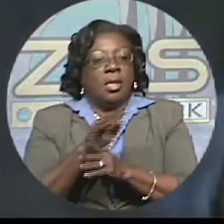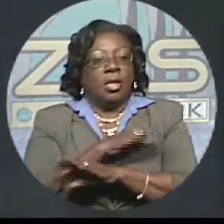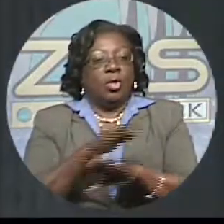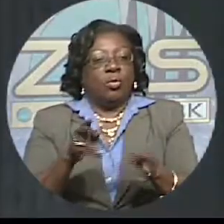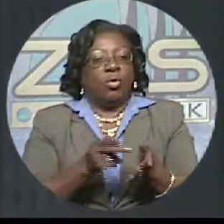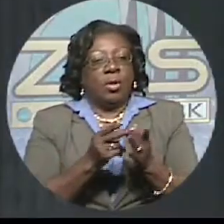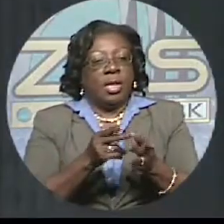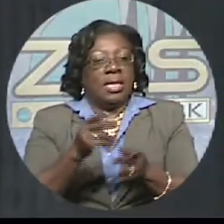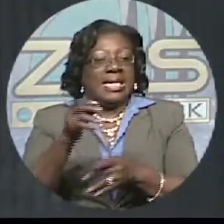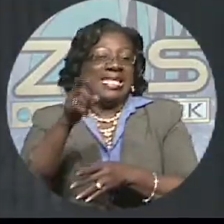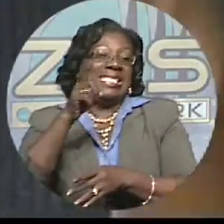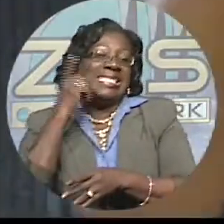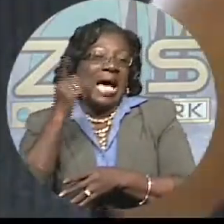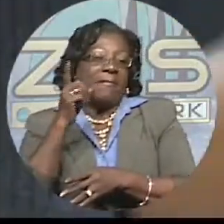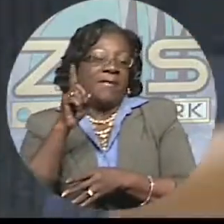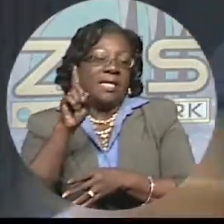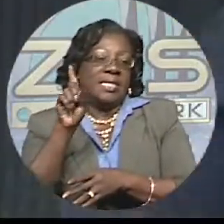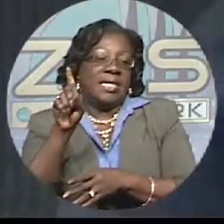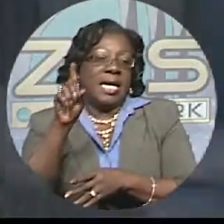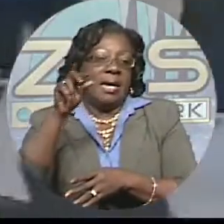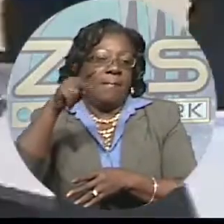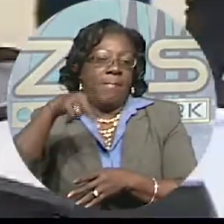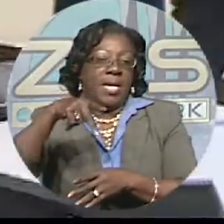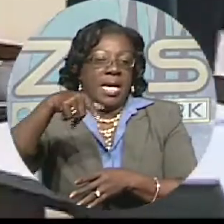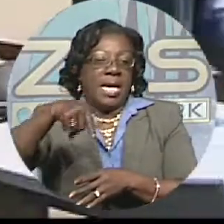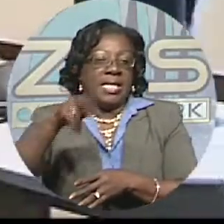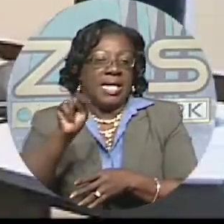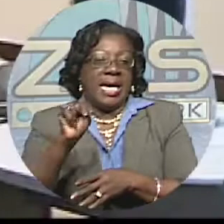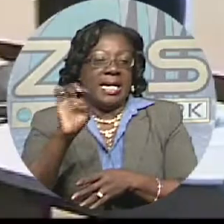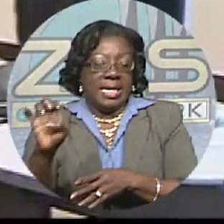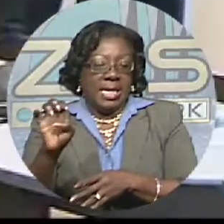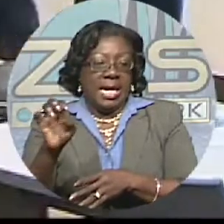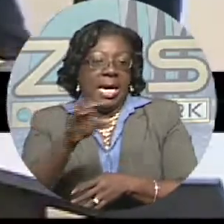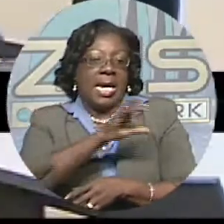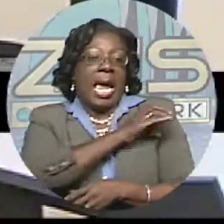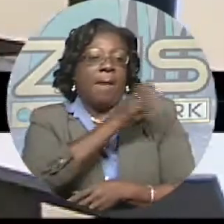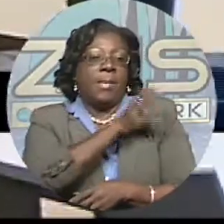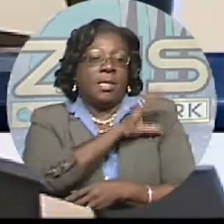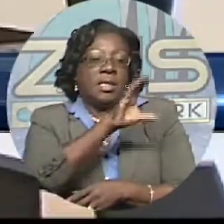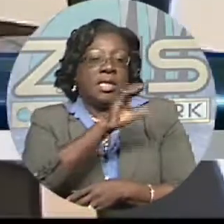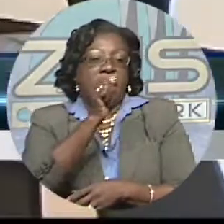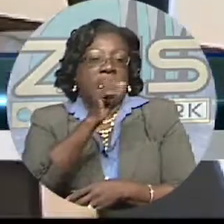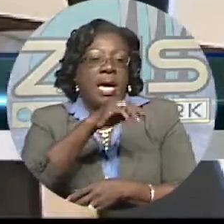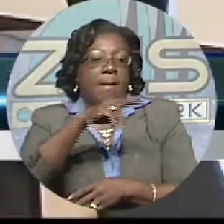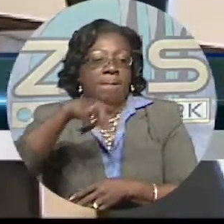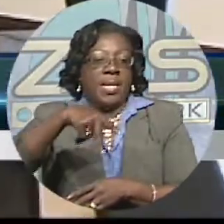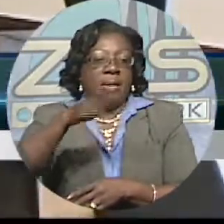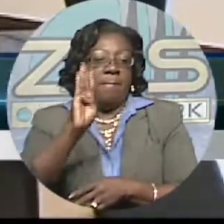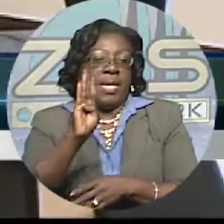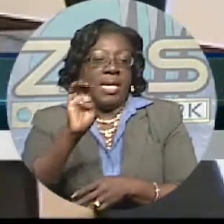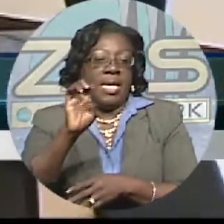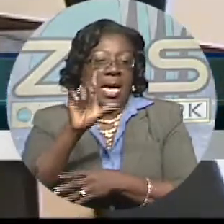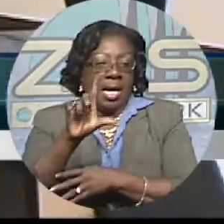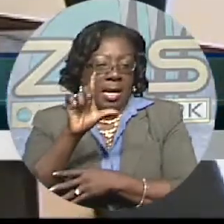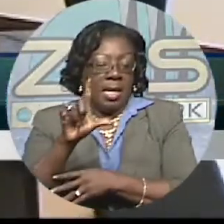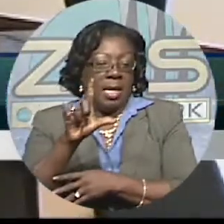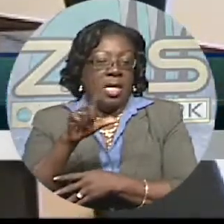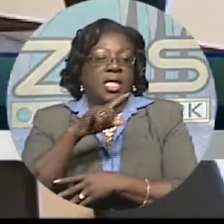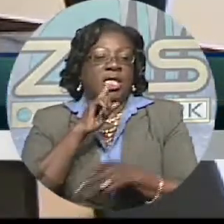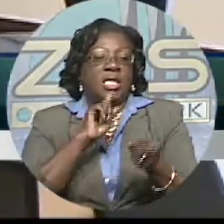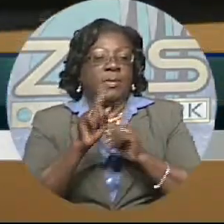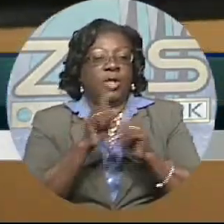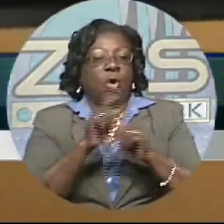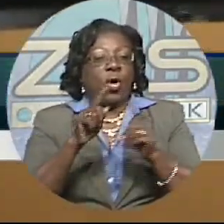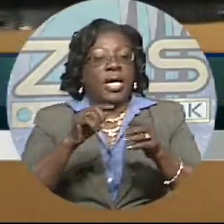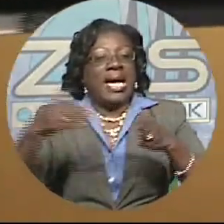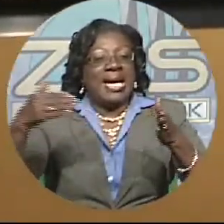That's Daphne Campbell, a Haitian-born American politician who serves in the Florida House of Representatives. She's been very vocal in her